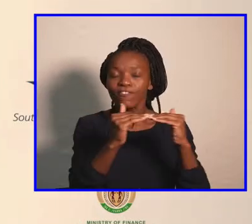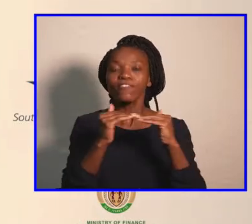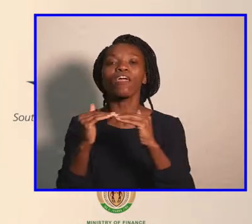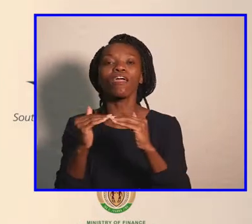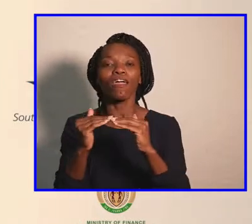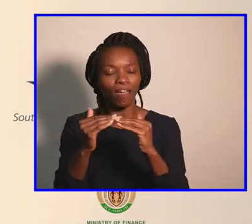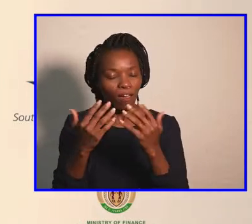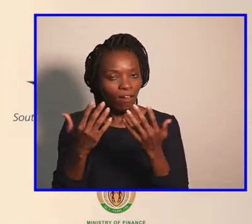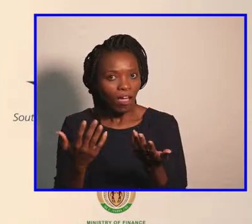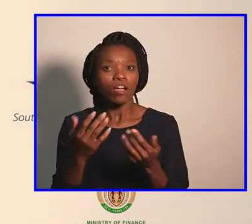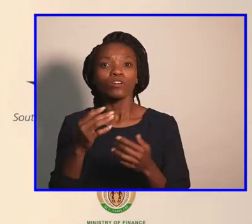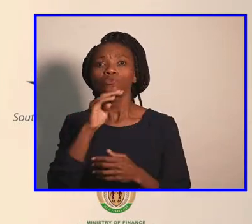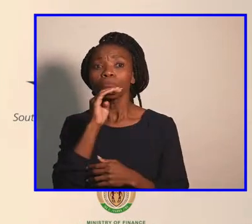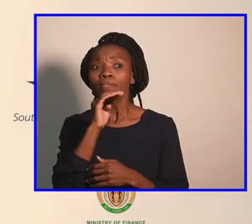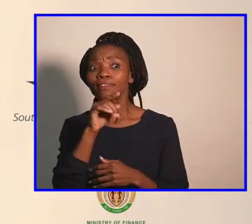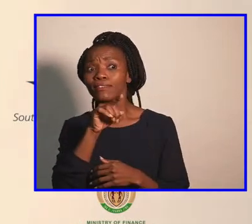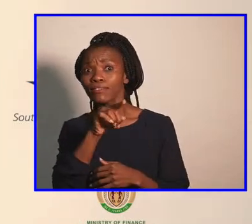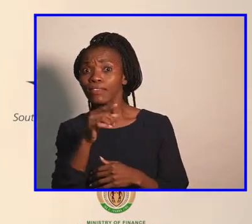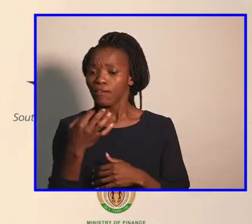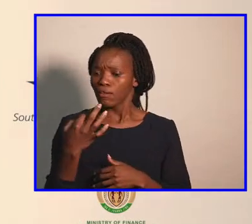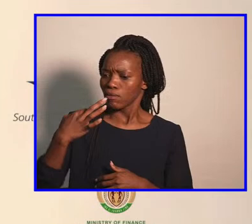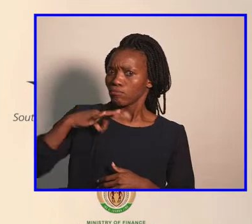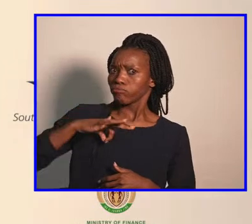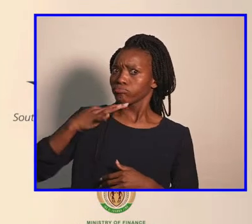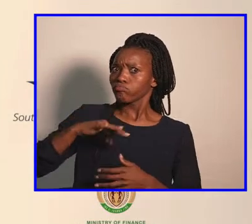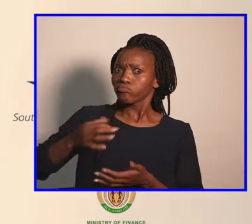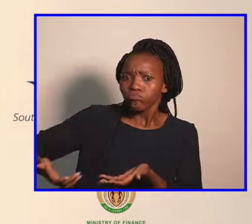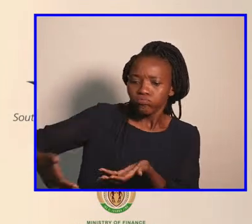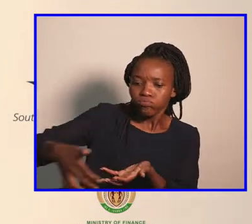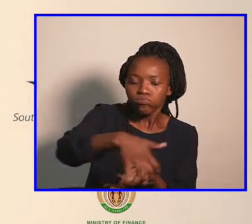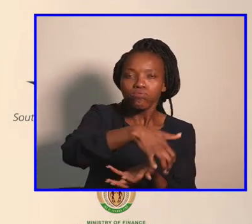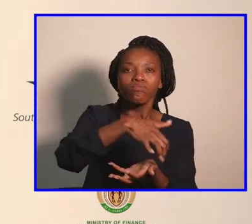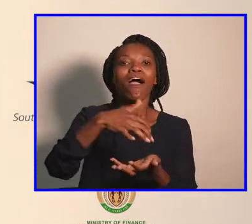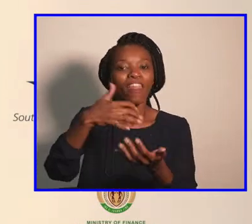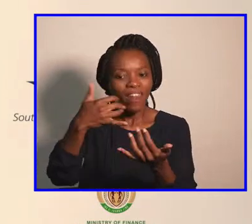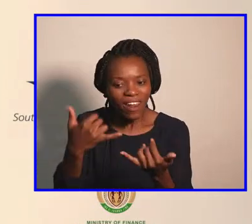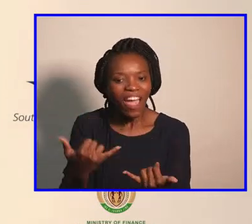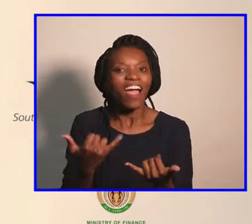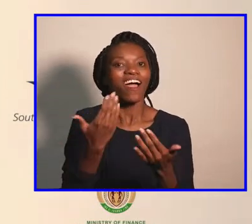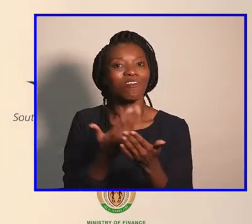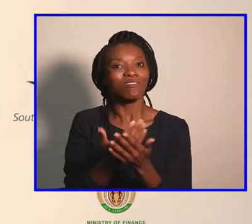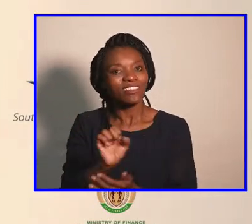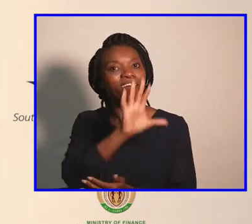agency collects, we are able to fund our developmental aspirations,